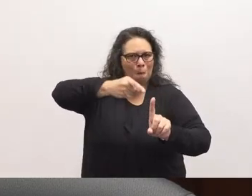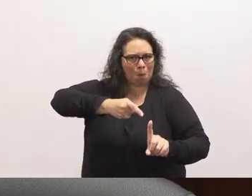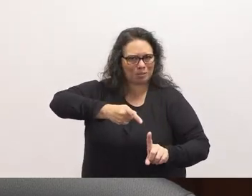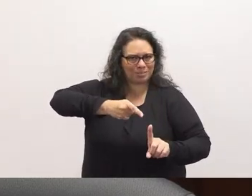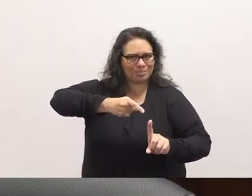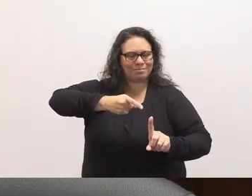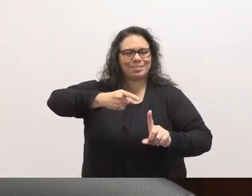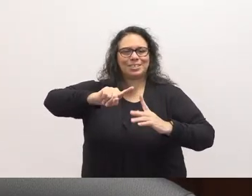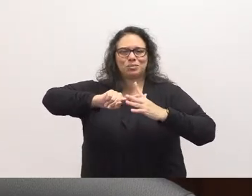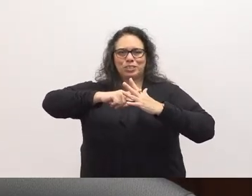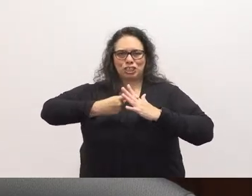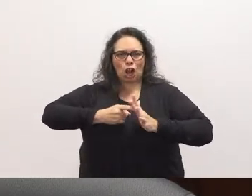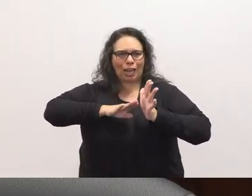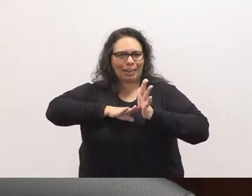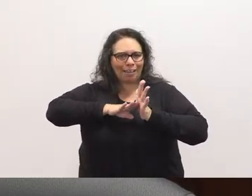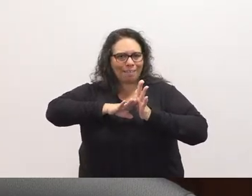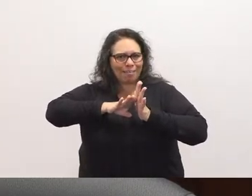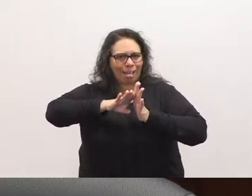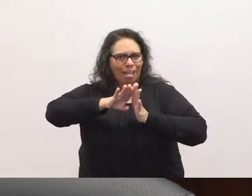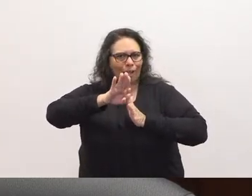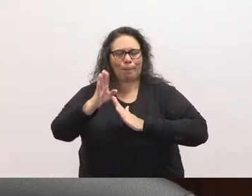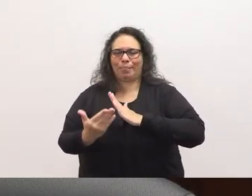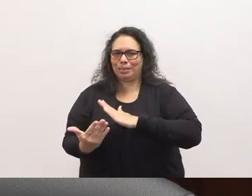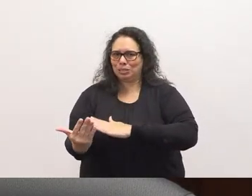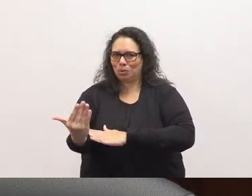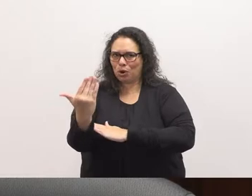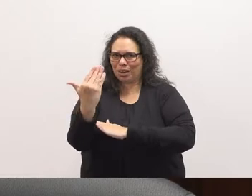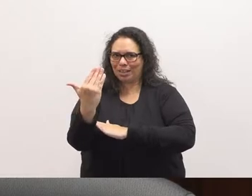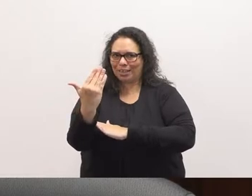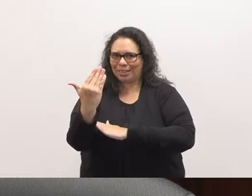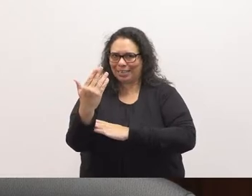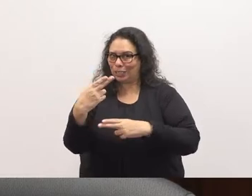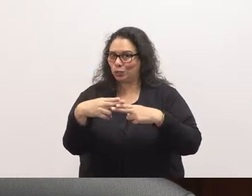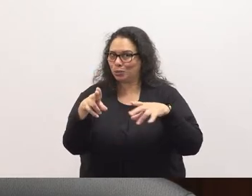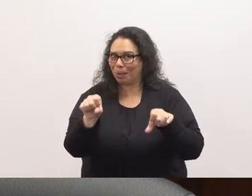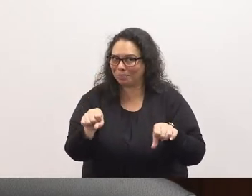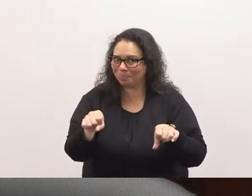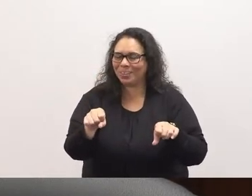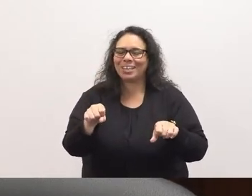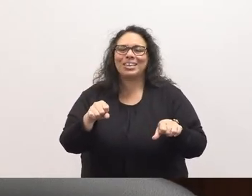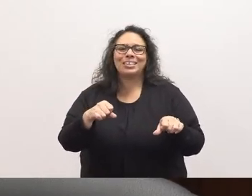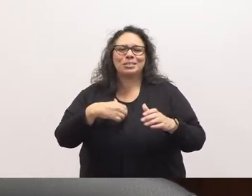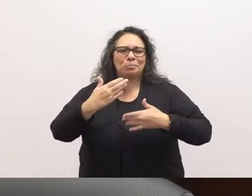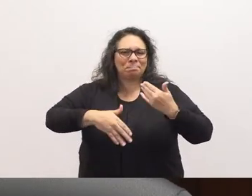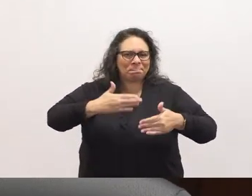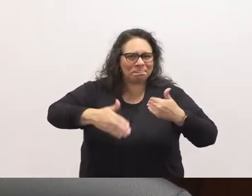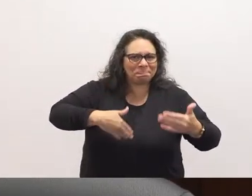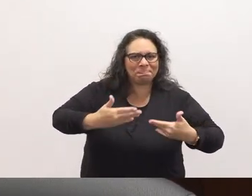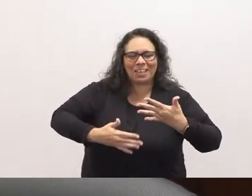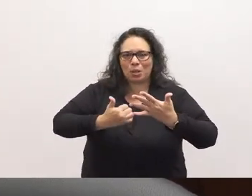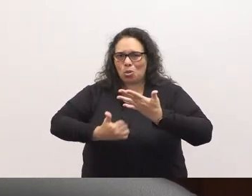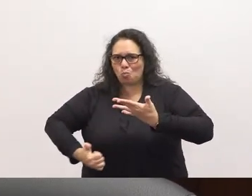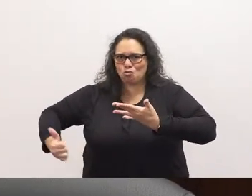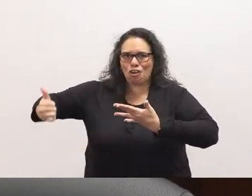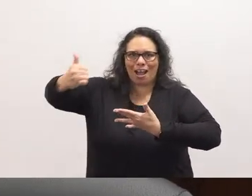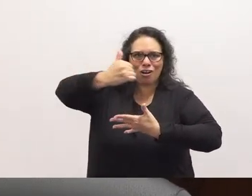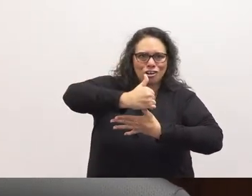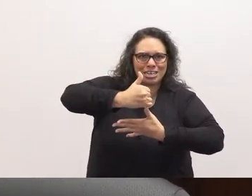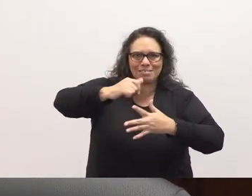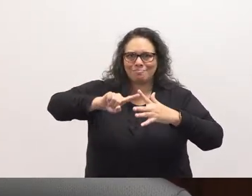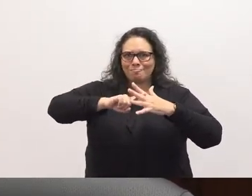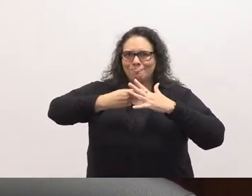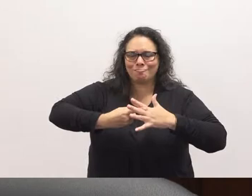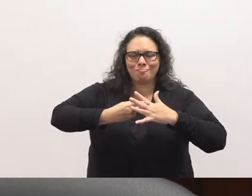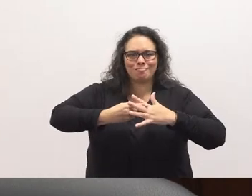that we started developing this morning ASAP so that we can get to the priorities of